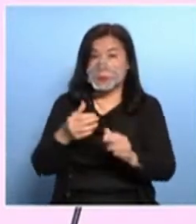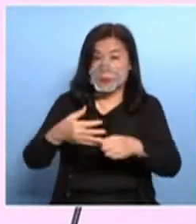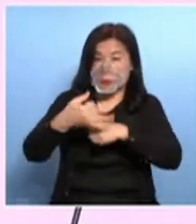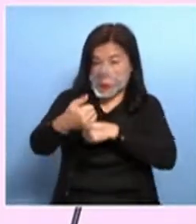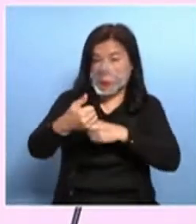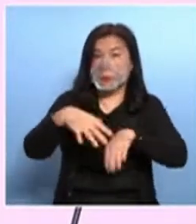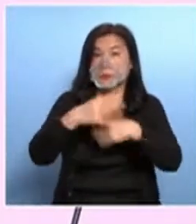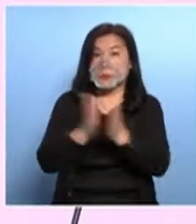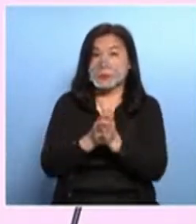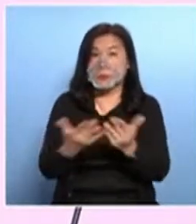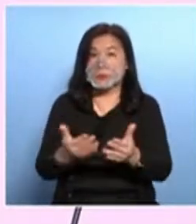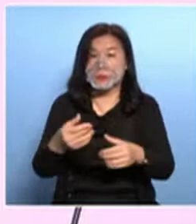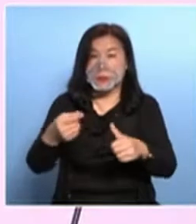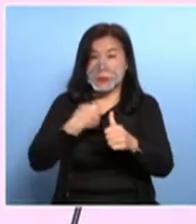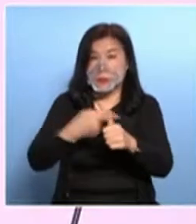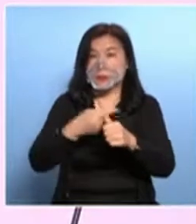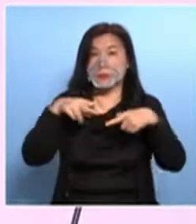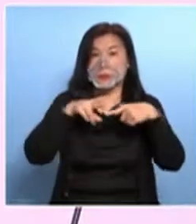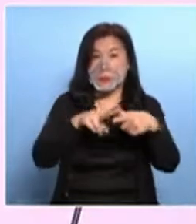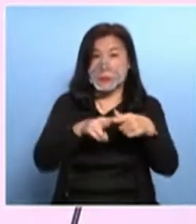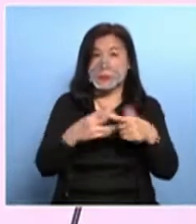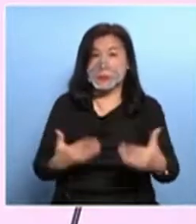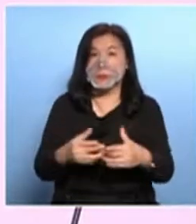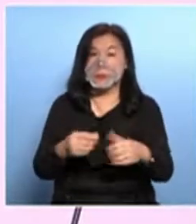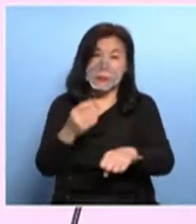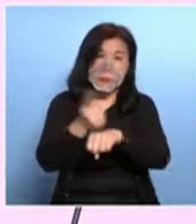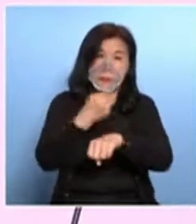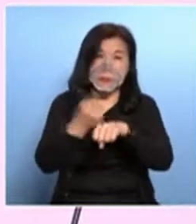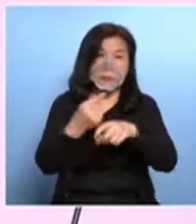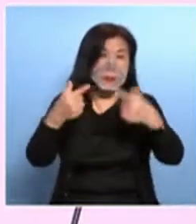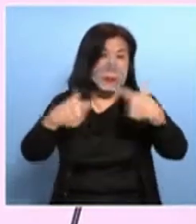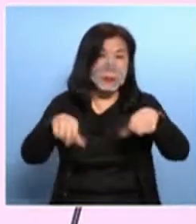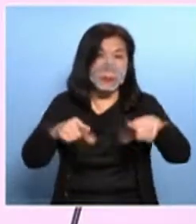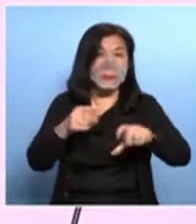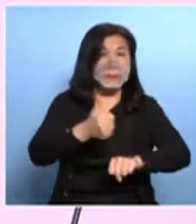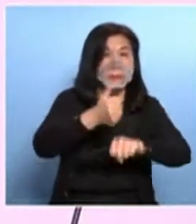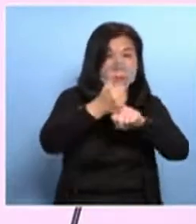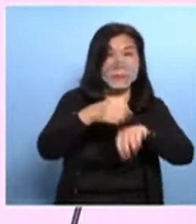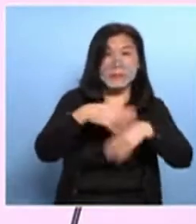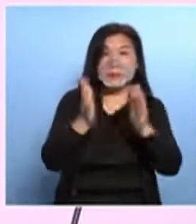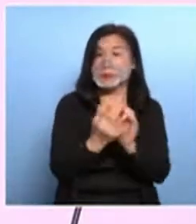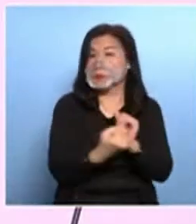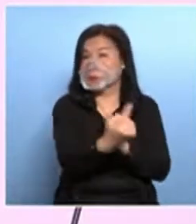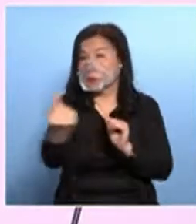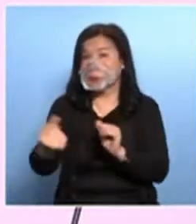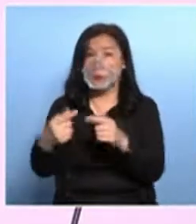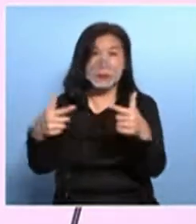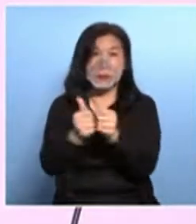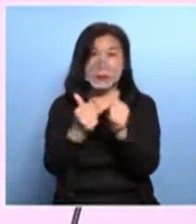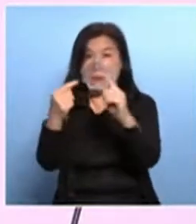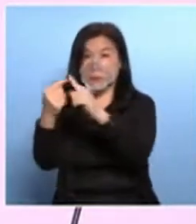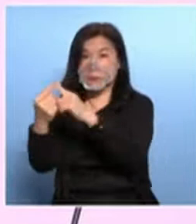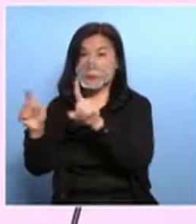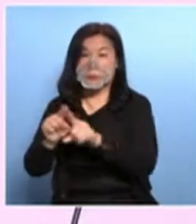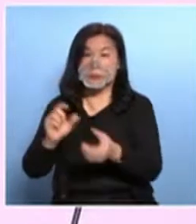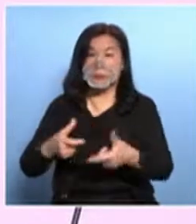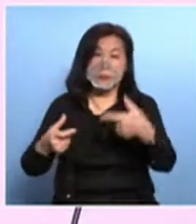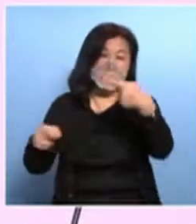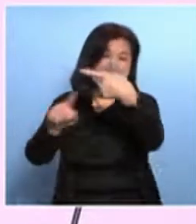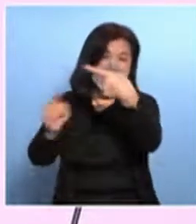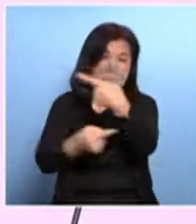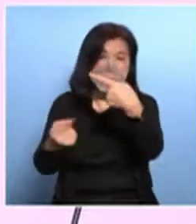last Tuesday so that the 6th round of measures can be introduced under the AEF. These include providing support for the first time